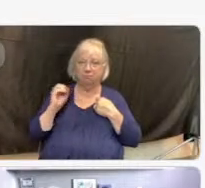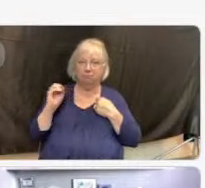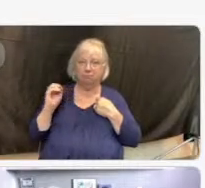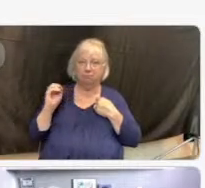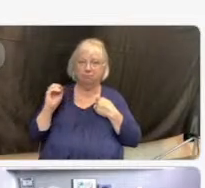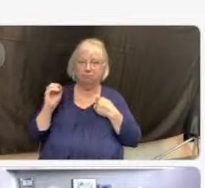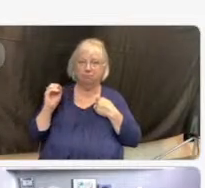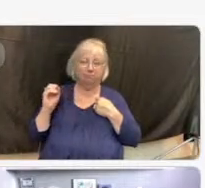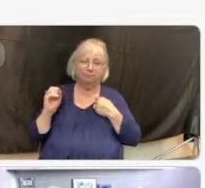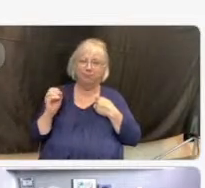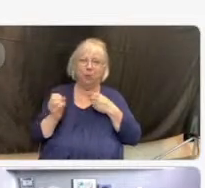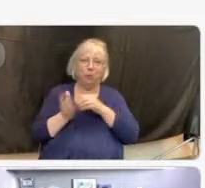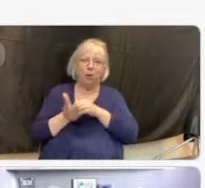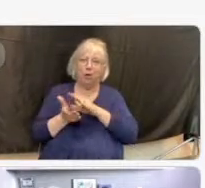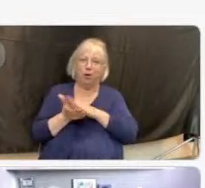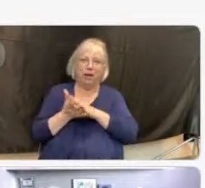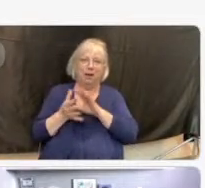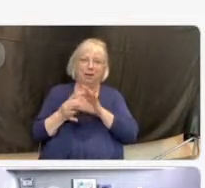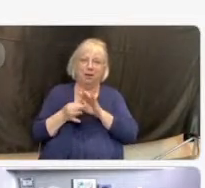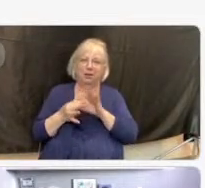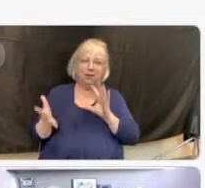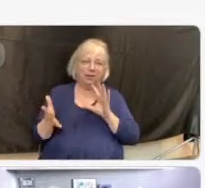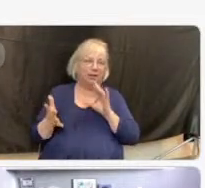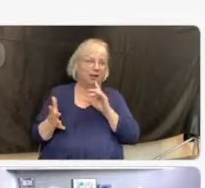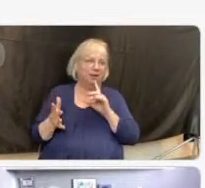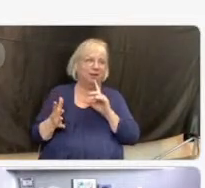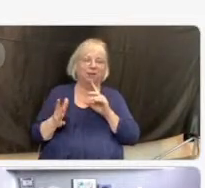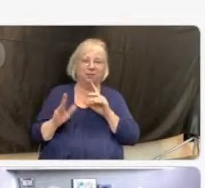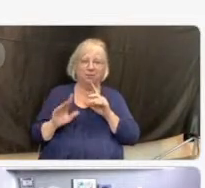We'll mark her down as connectivity issues regarding this vote also.